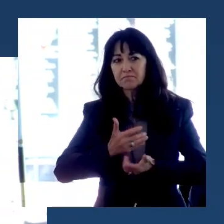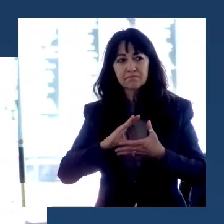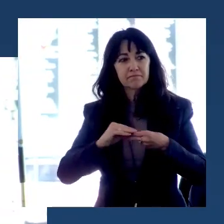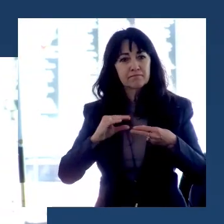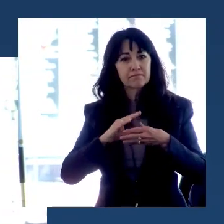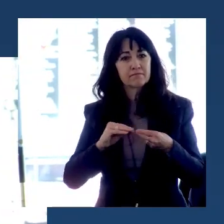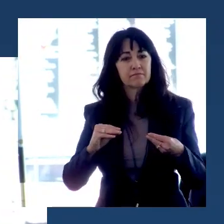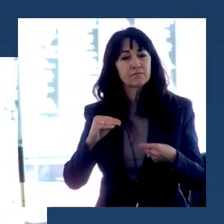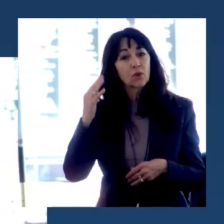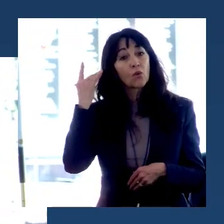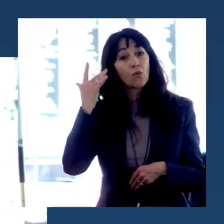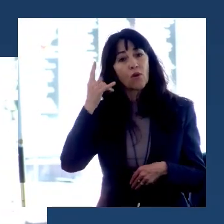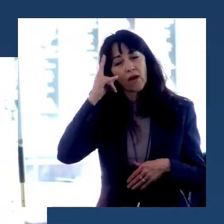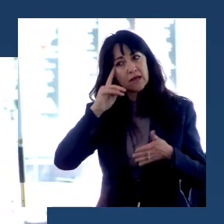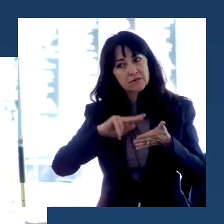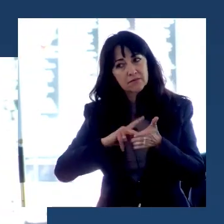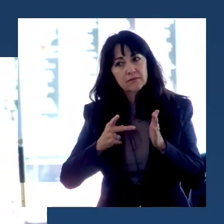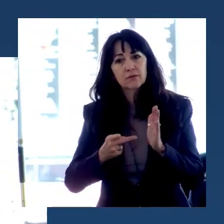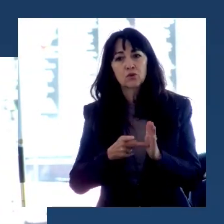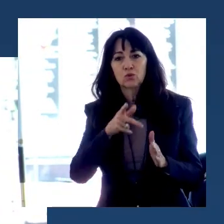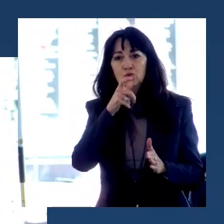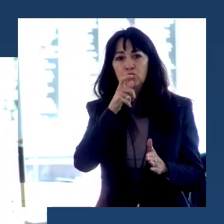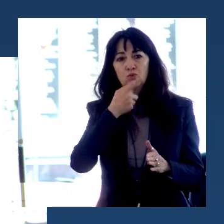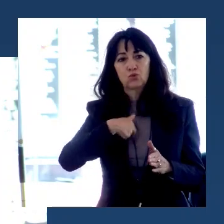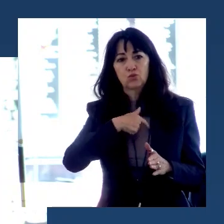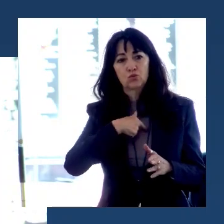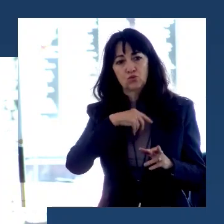to be deliberate and methodical about who we're honoring.